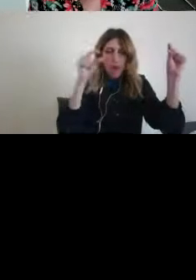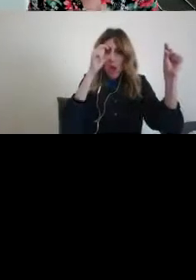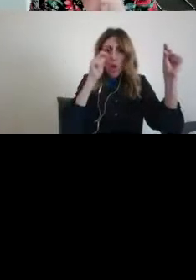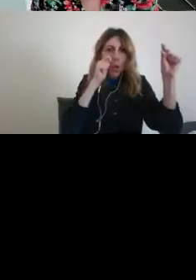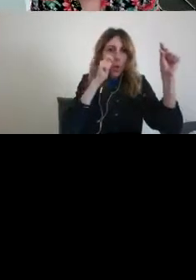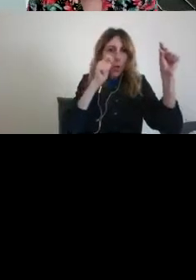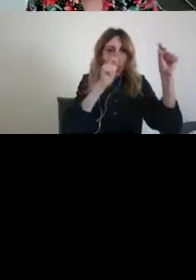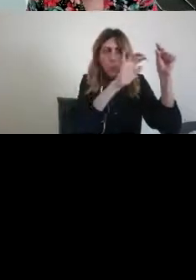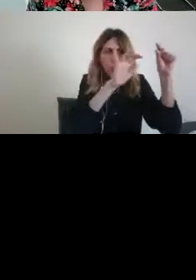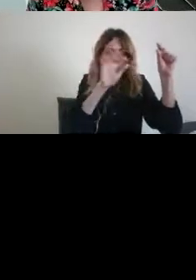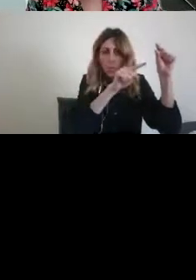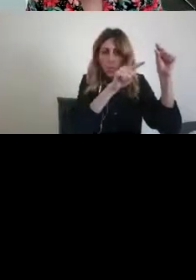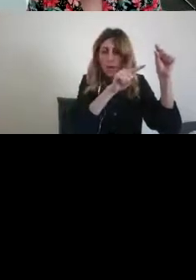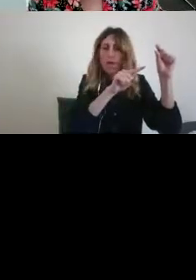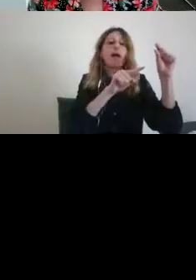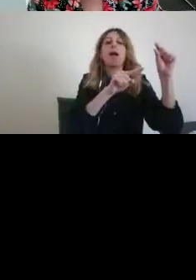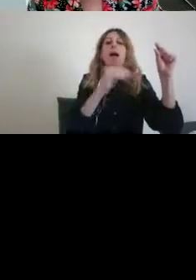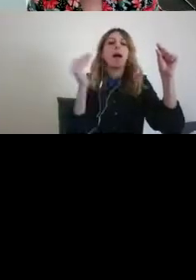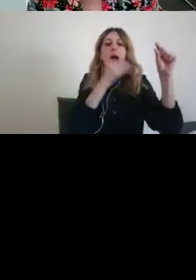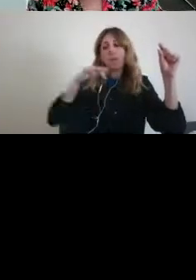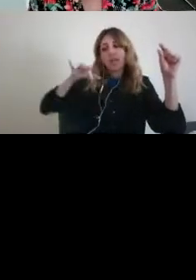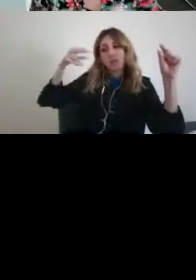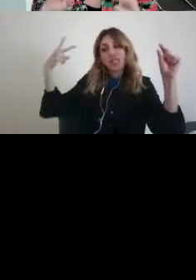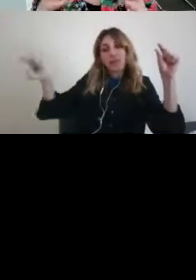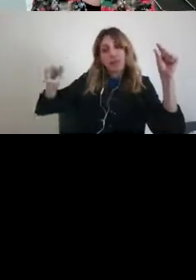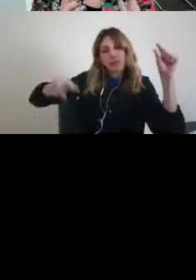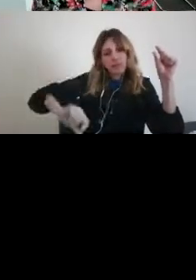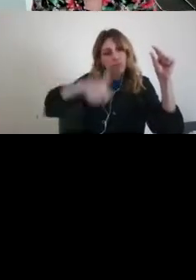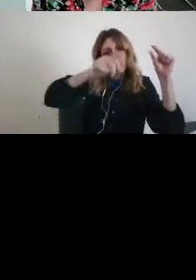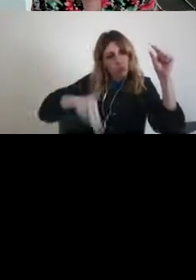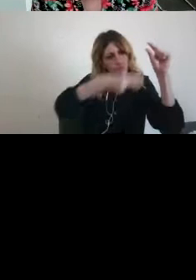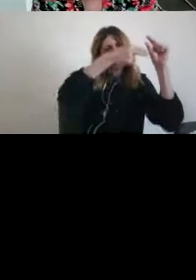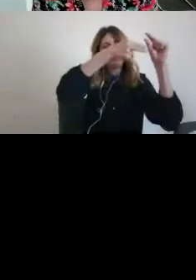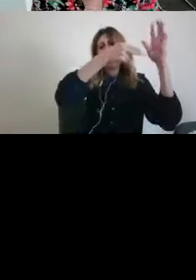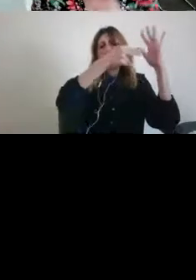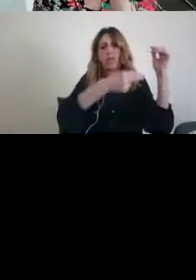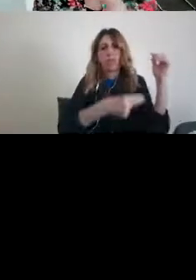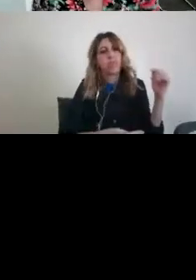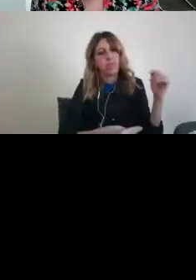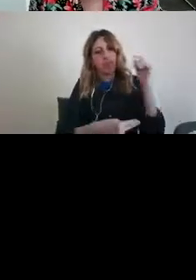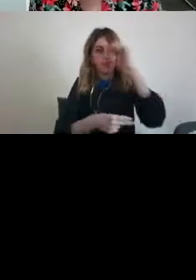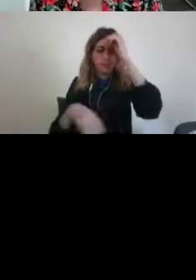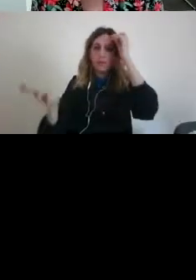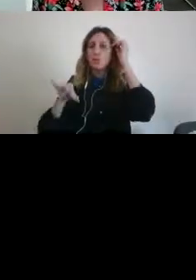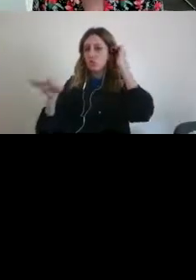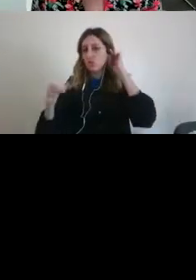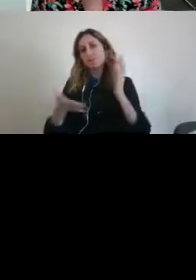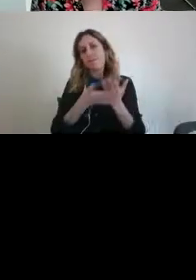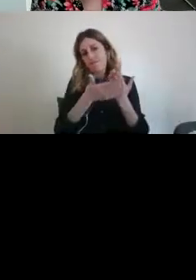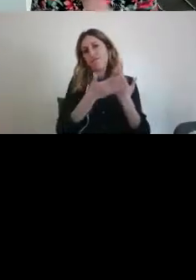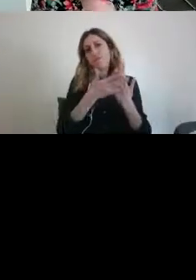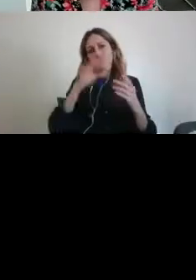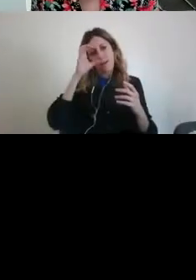at, Google found compensating strategies. And schema is helping Google. And that means that you need to